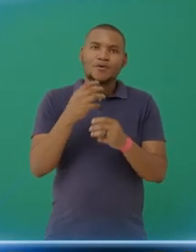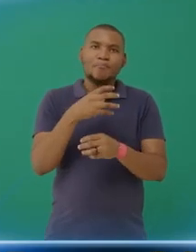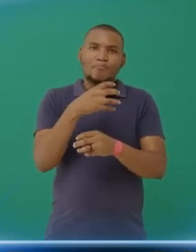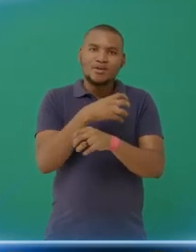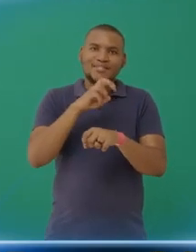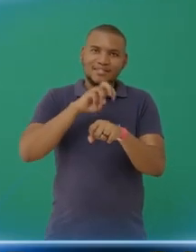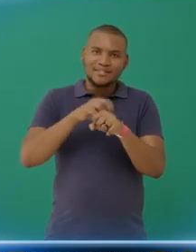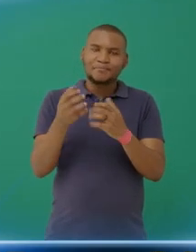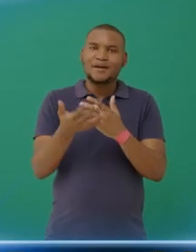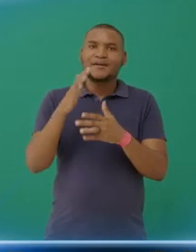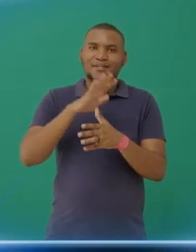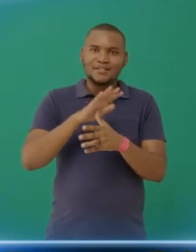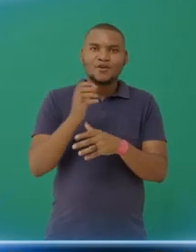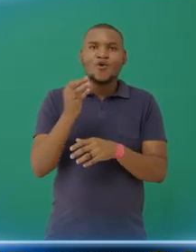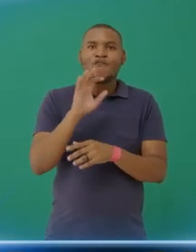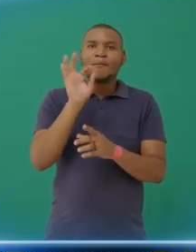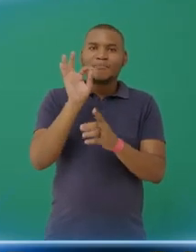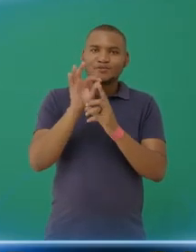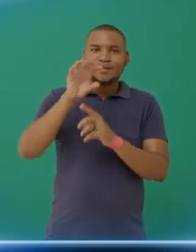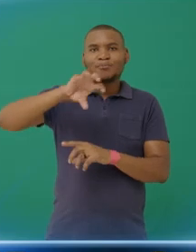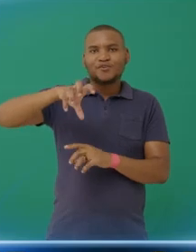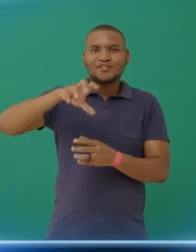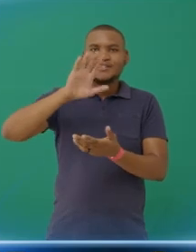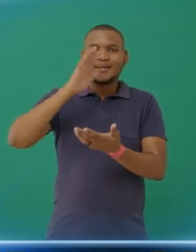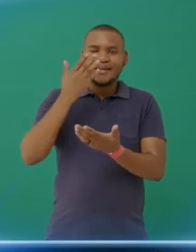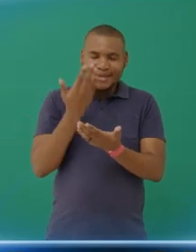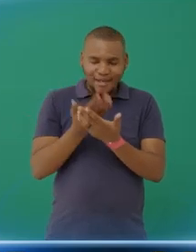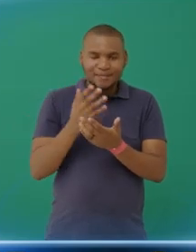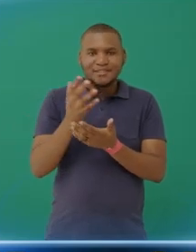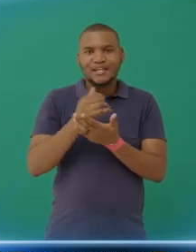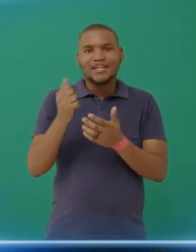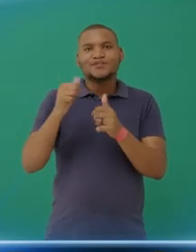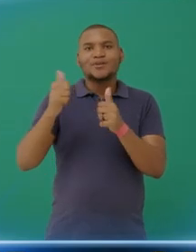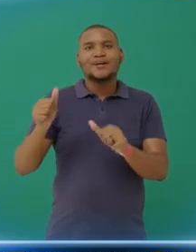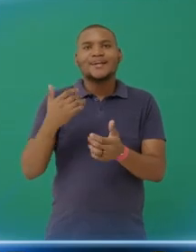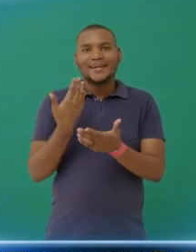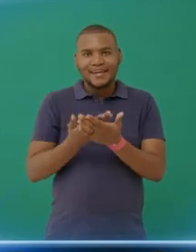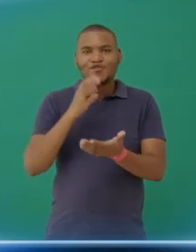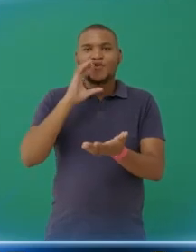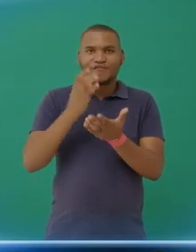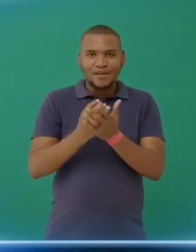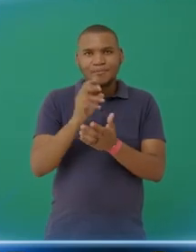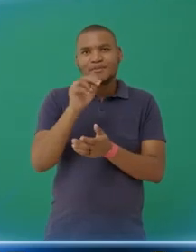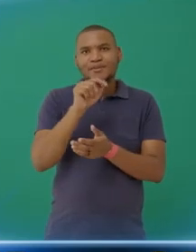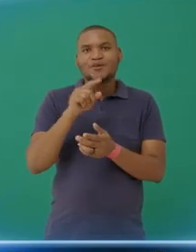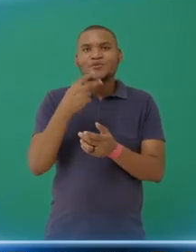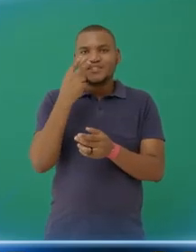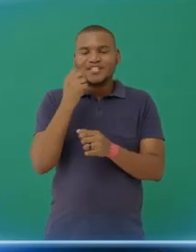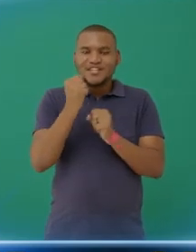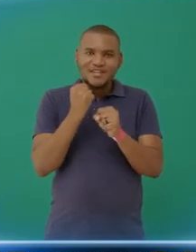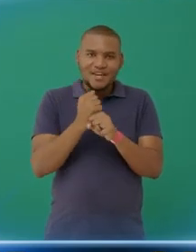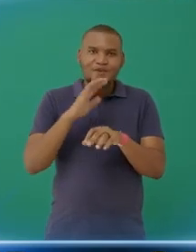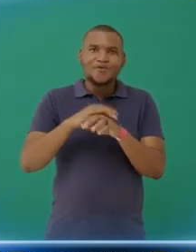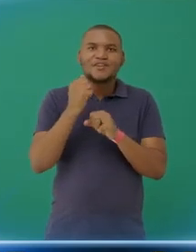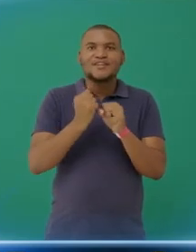and priorities of a particular province can be taken into account. I can confirm, Nasli, that we have seen year on year our policing